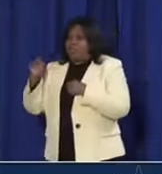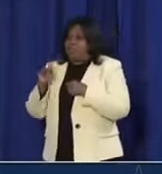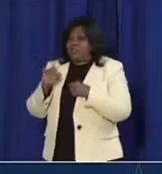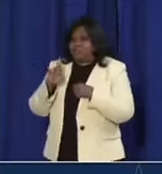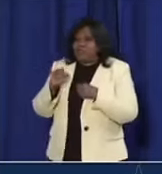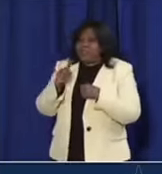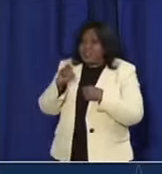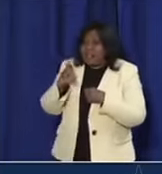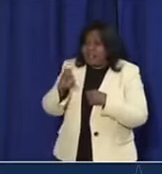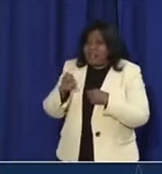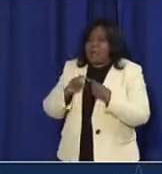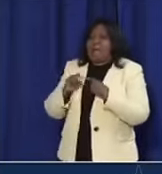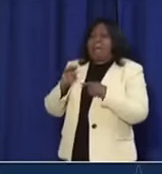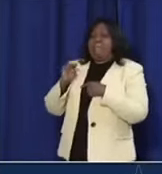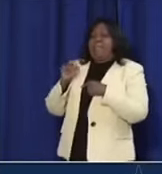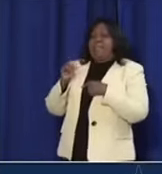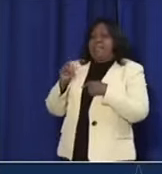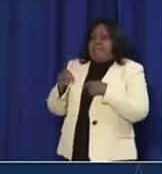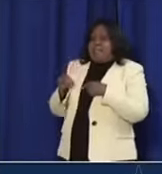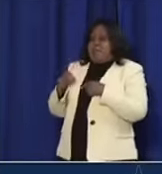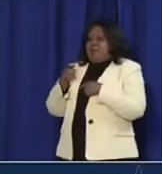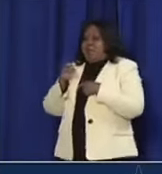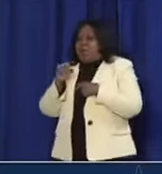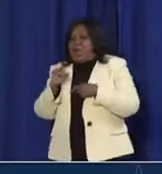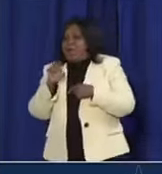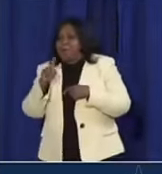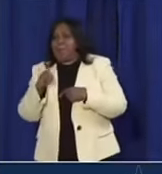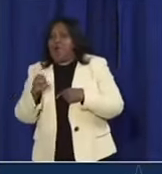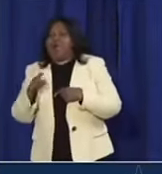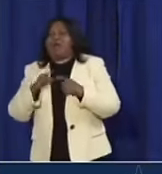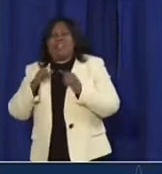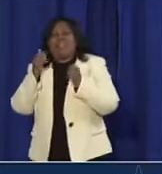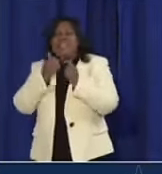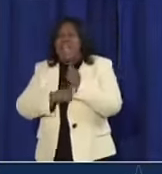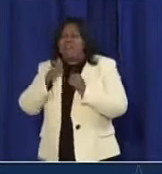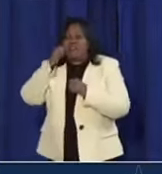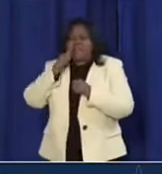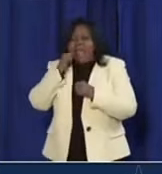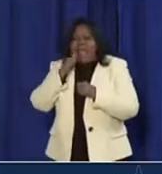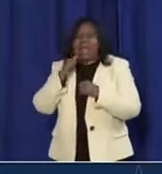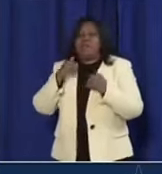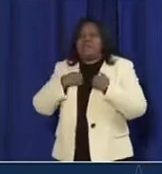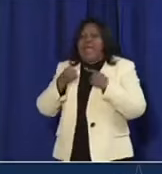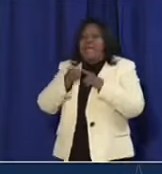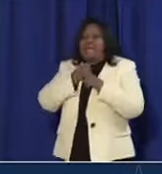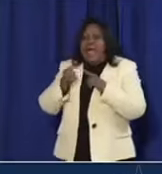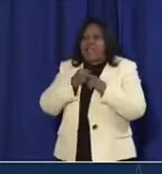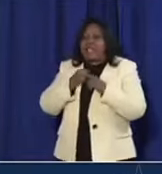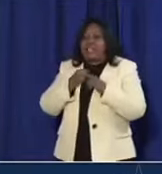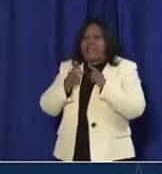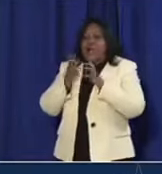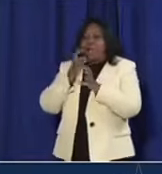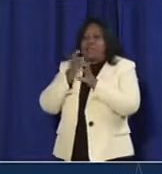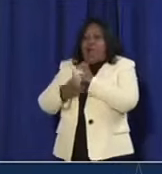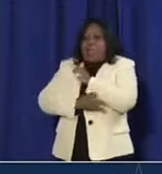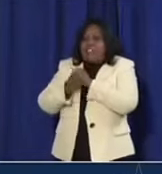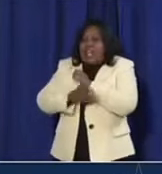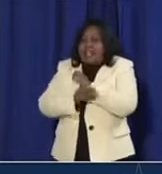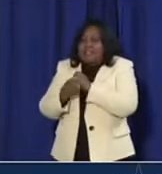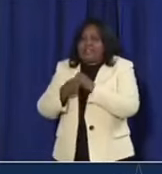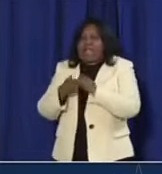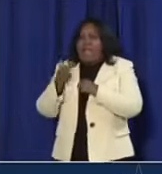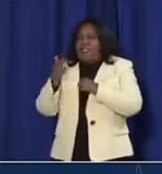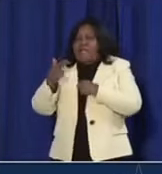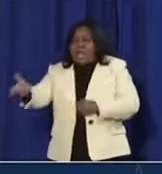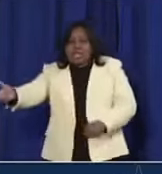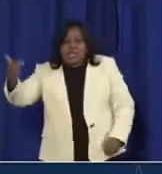Streeterville, Millennium Park, Grant Park. We have every single day violent carjackings. Gun to